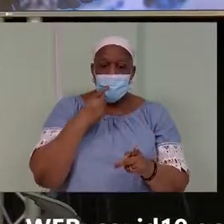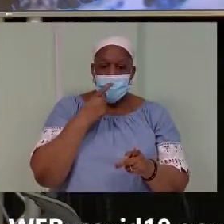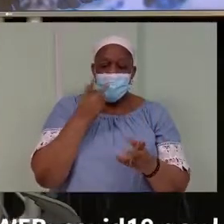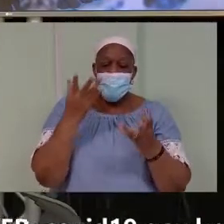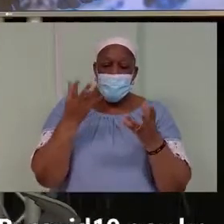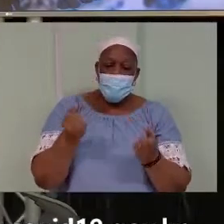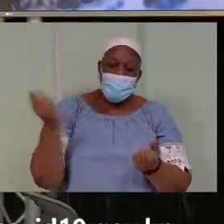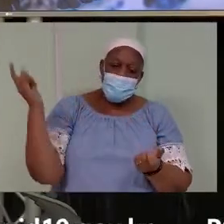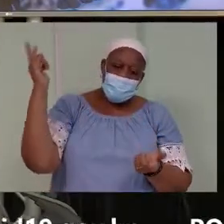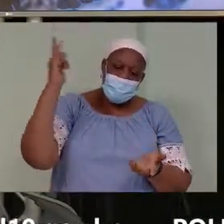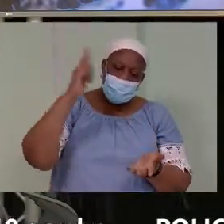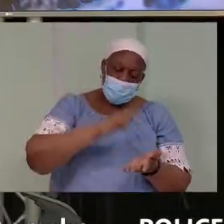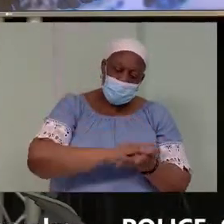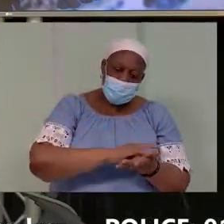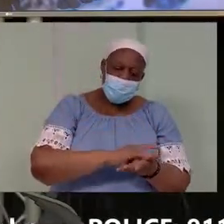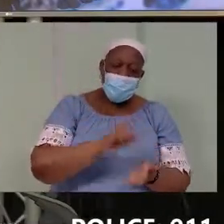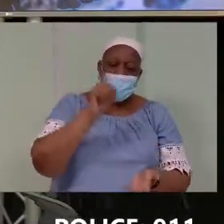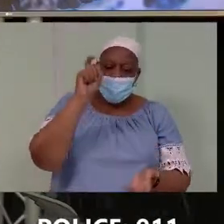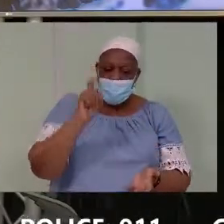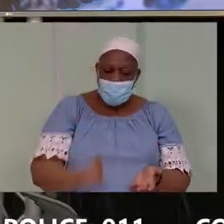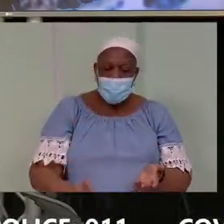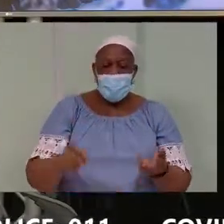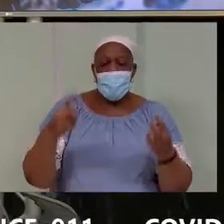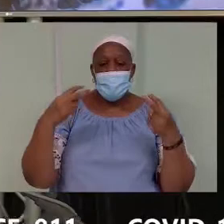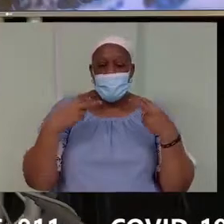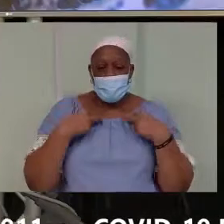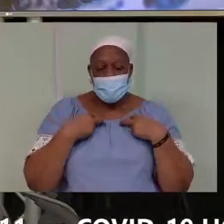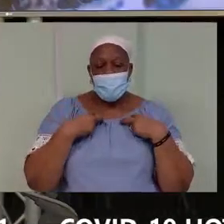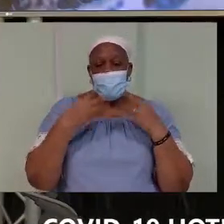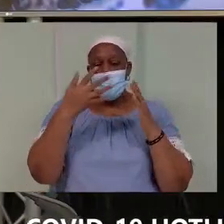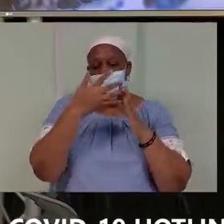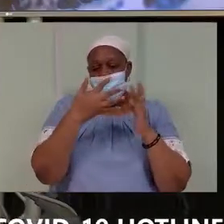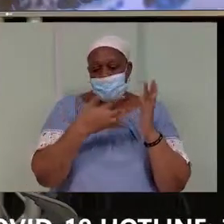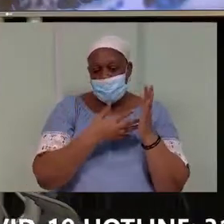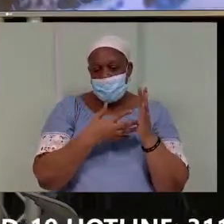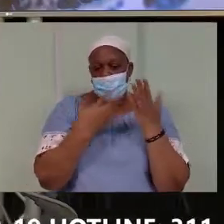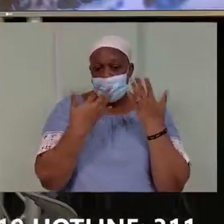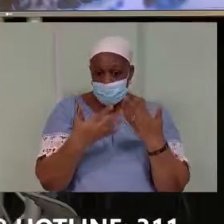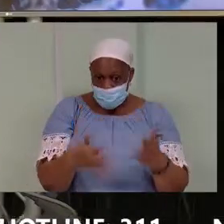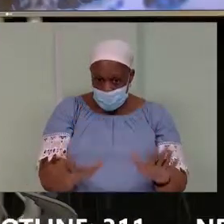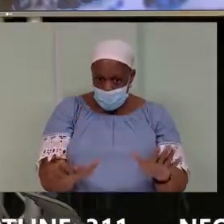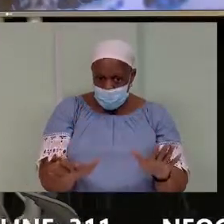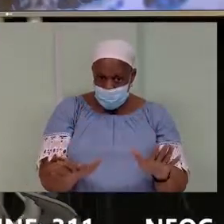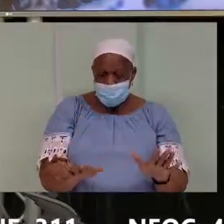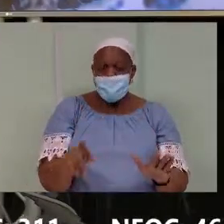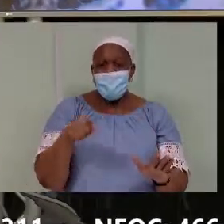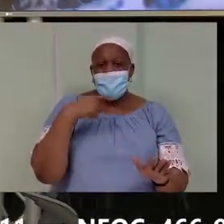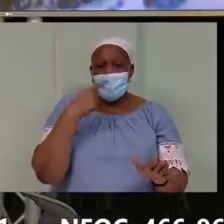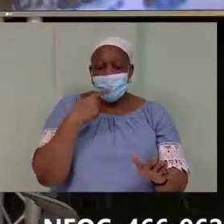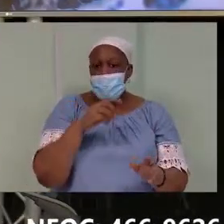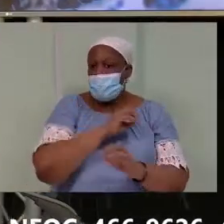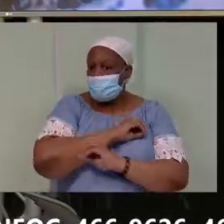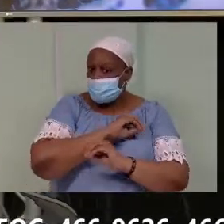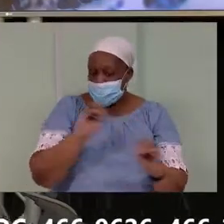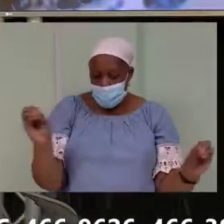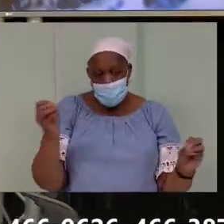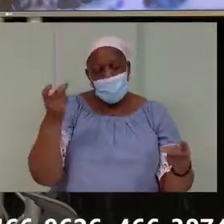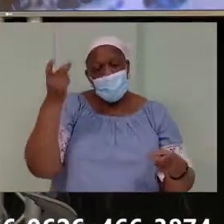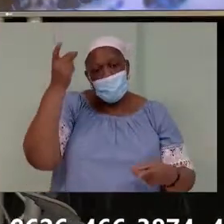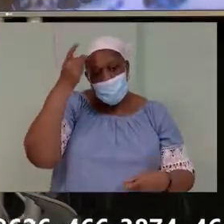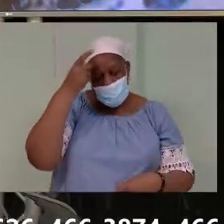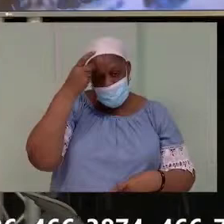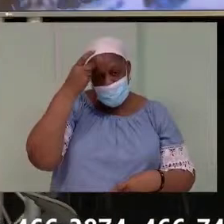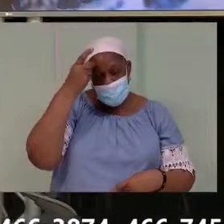I wish to provide the email address where you can send this test, and that is